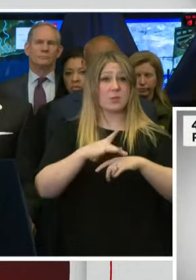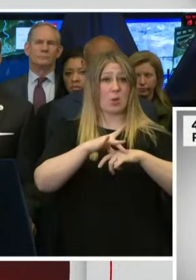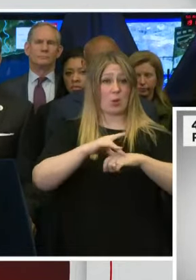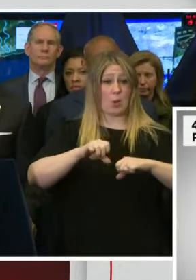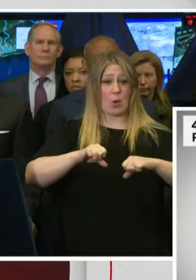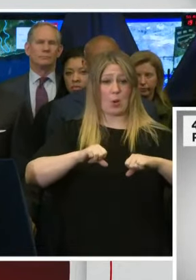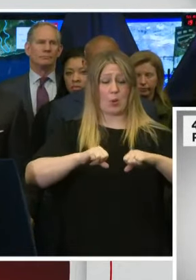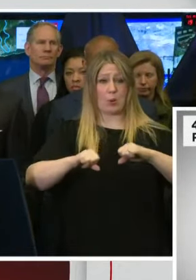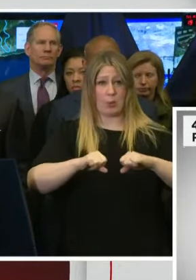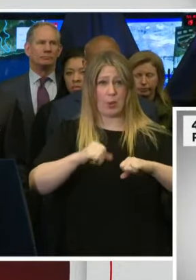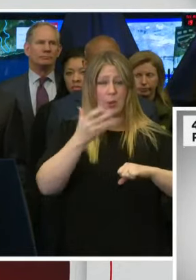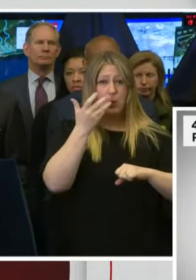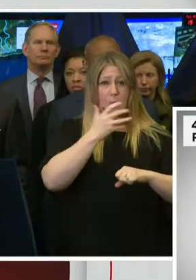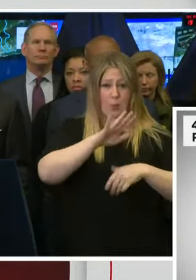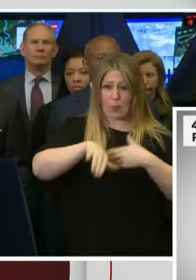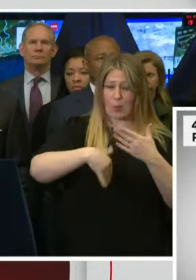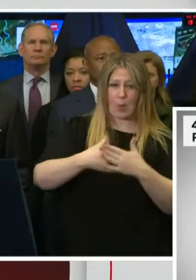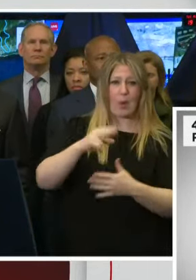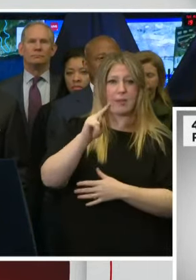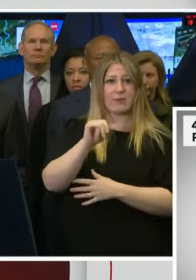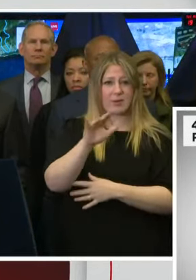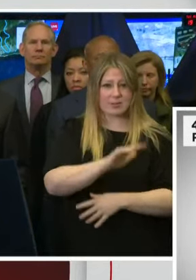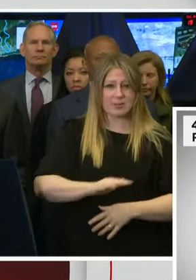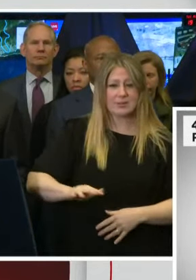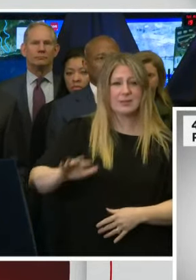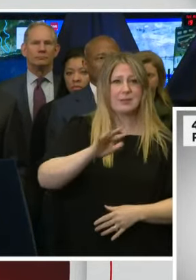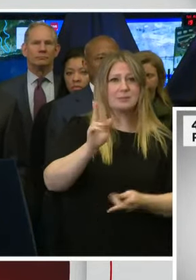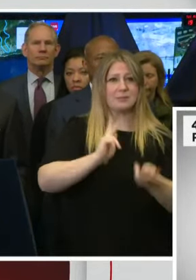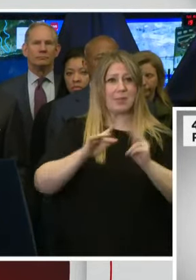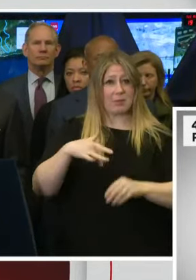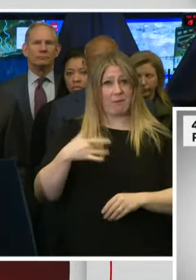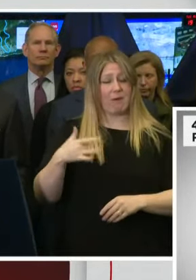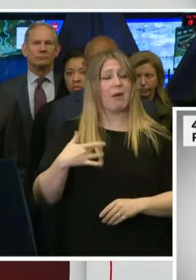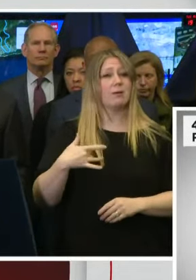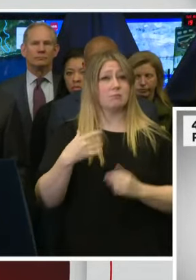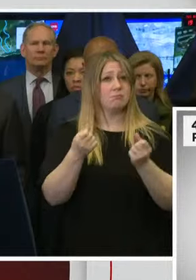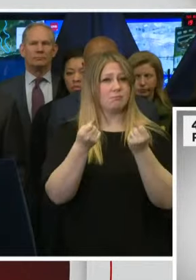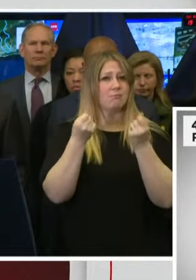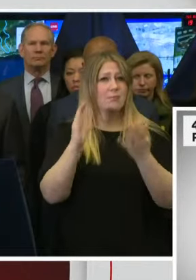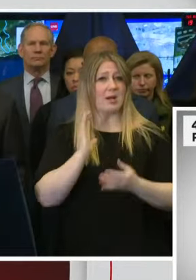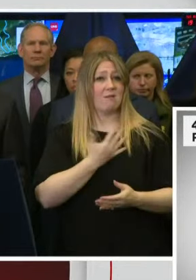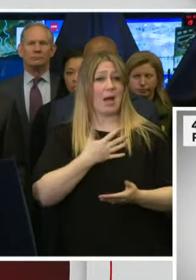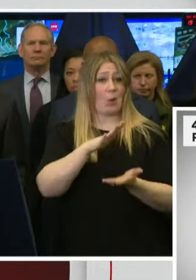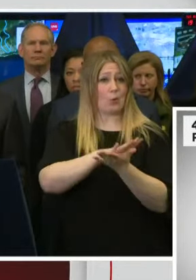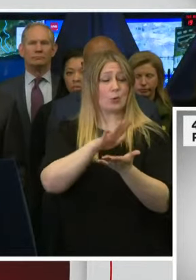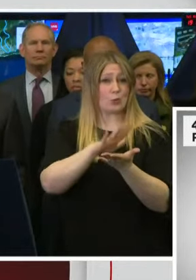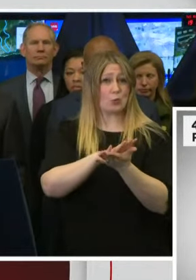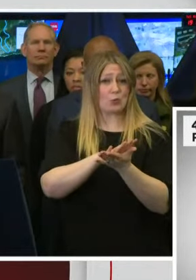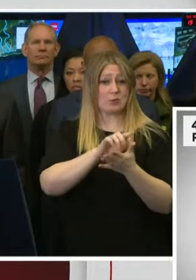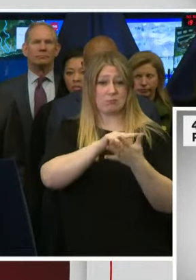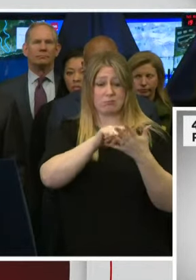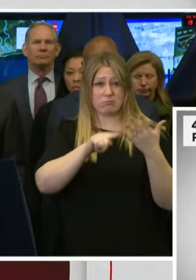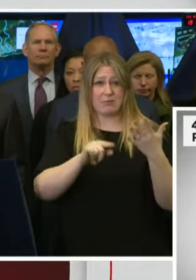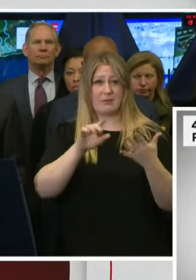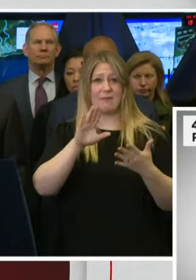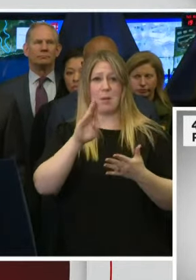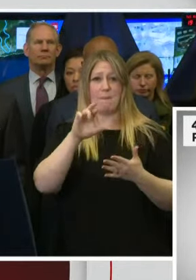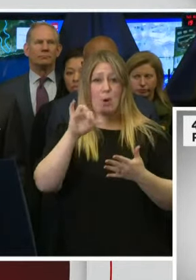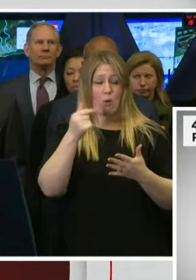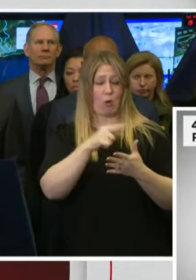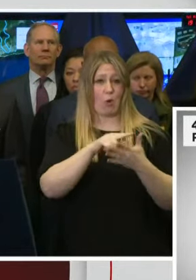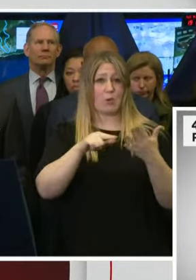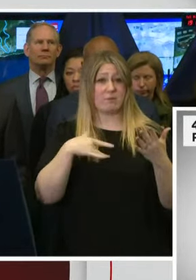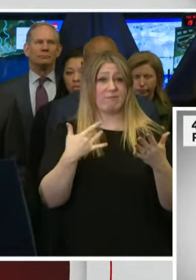across the entire city and across many of our schools, across all five boroughs. In fact, I was at